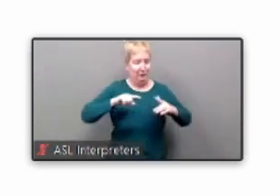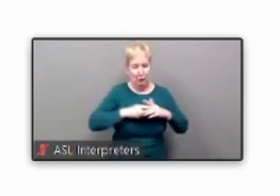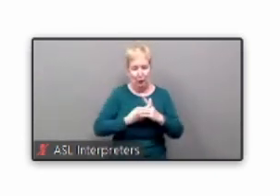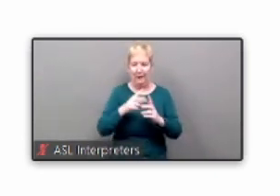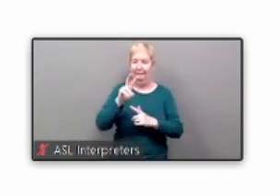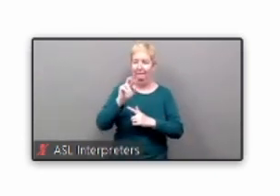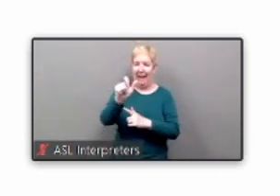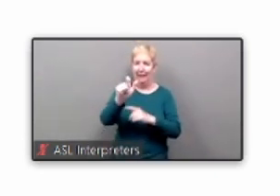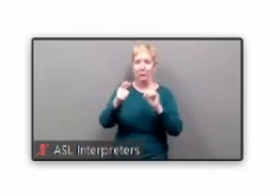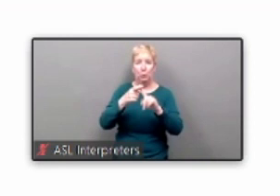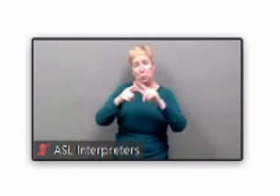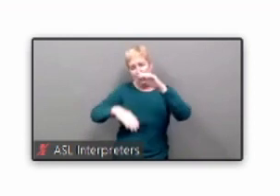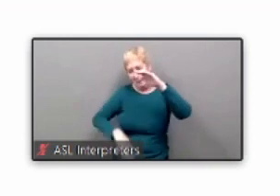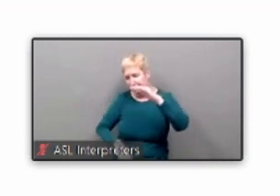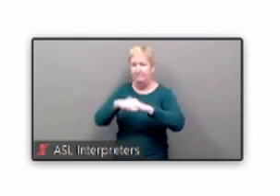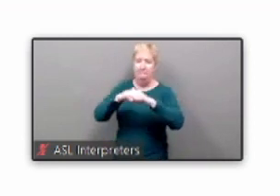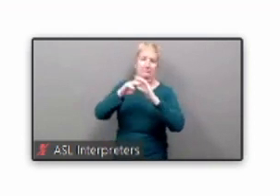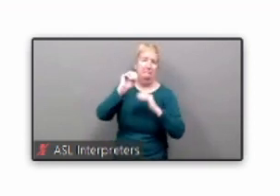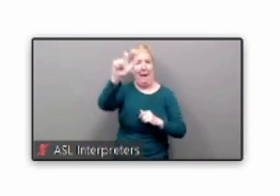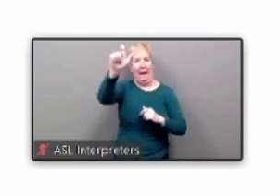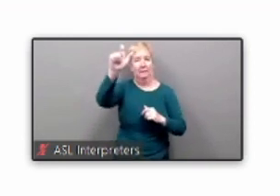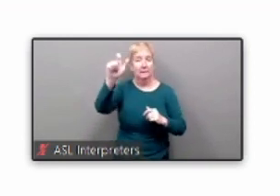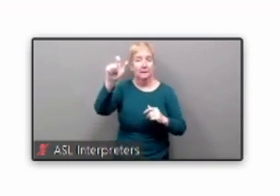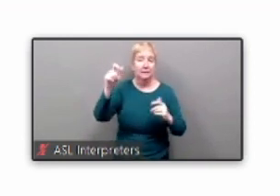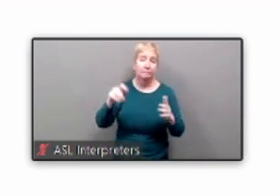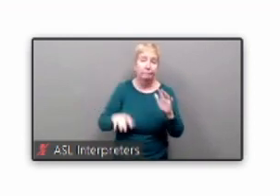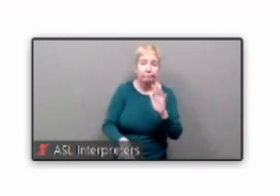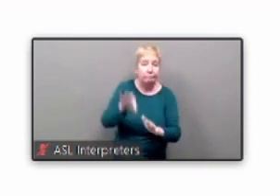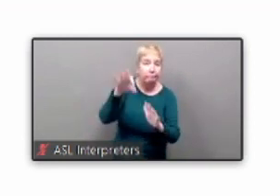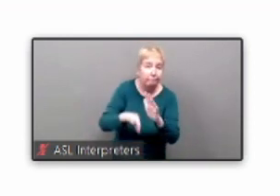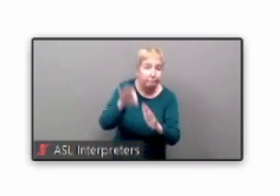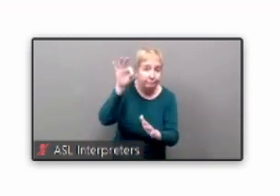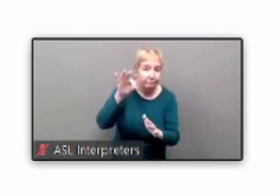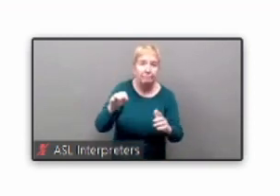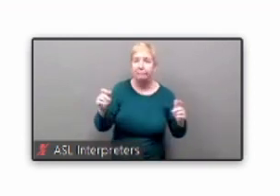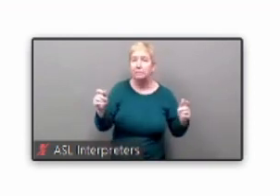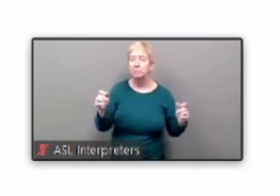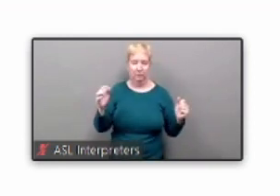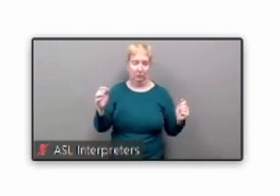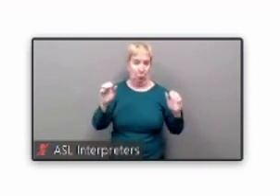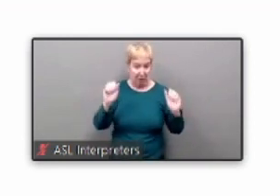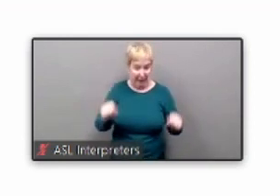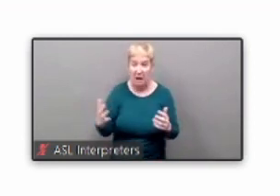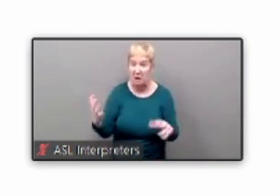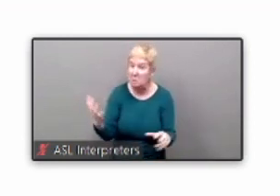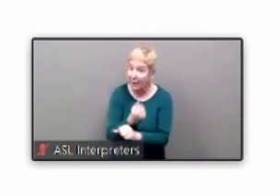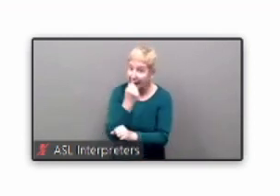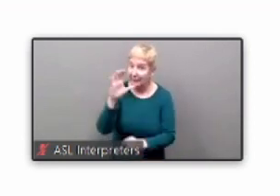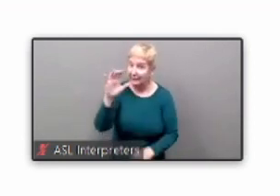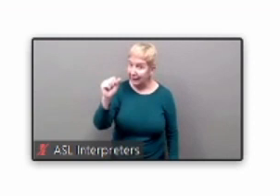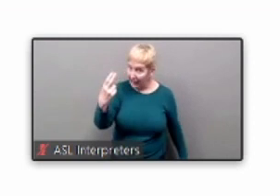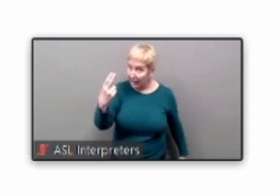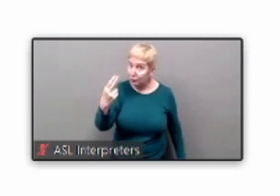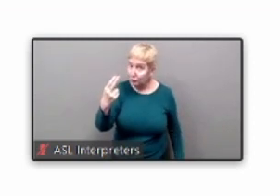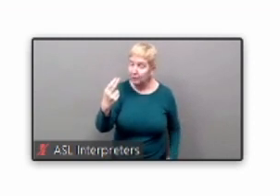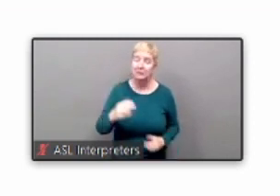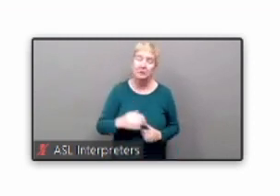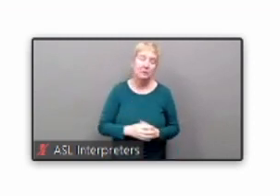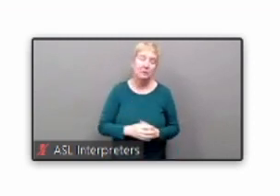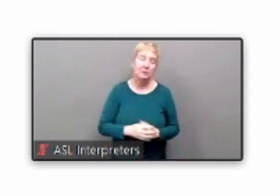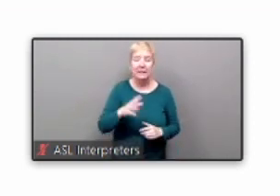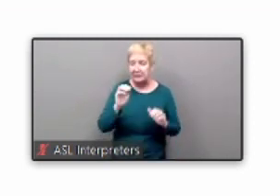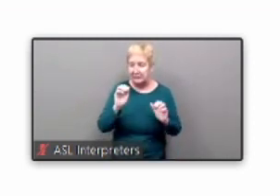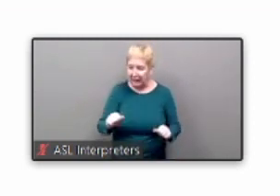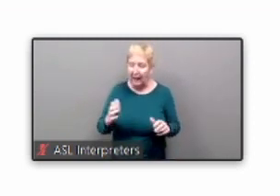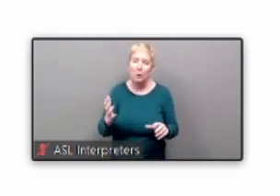sweepstakes. So you can be eligible to win a lot of cash, and you can also win